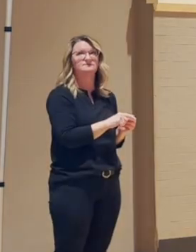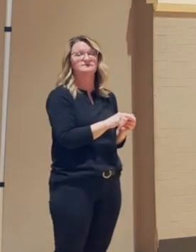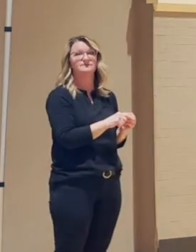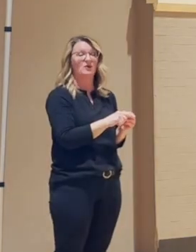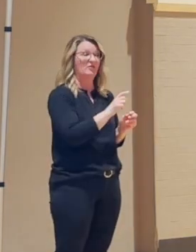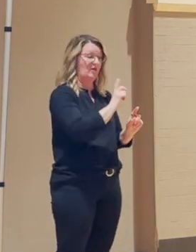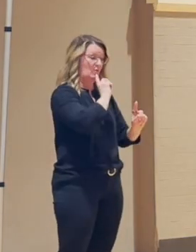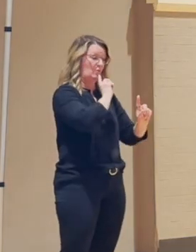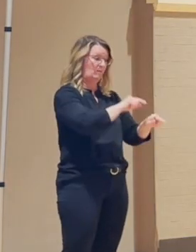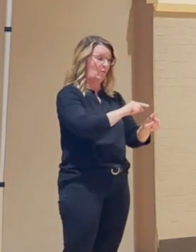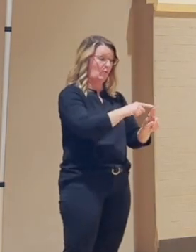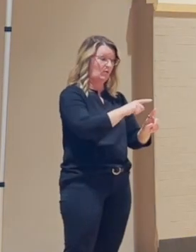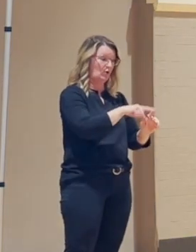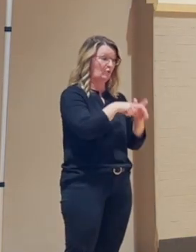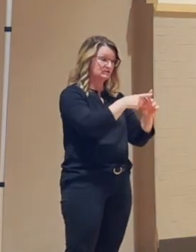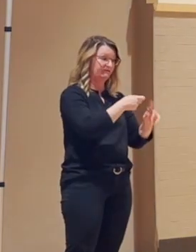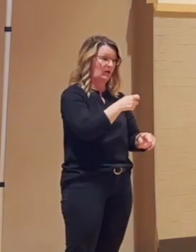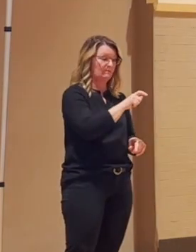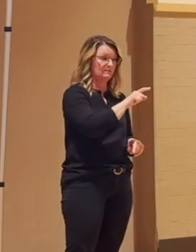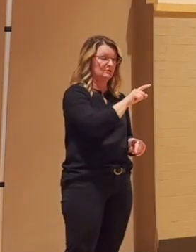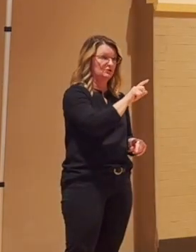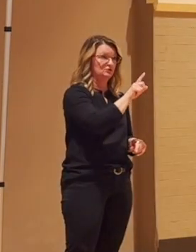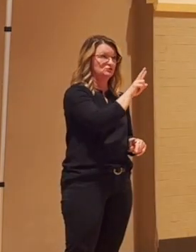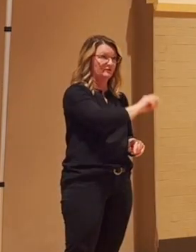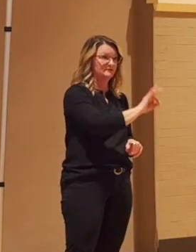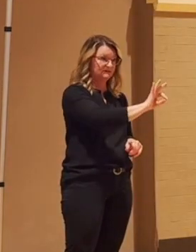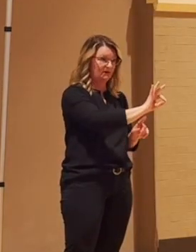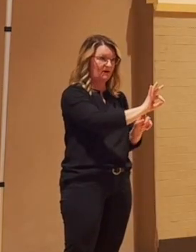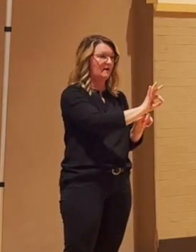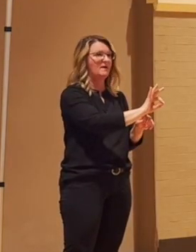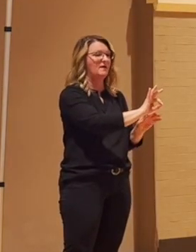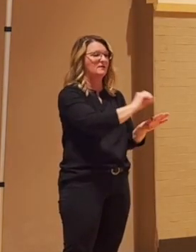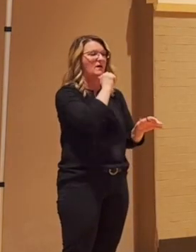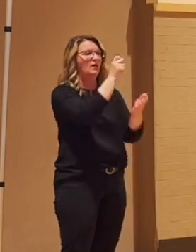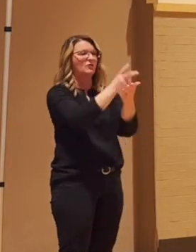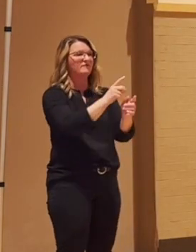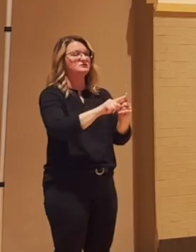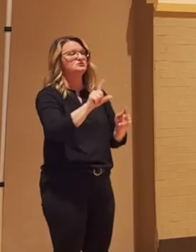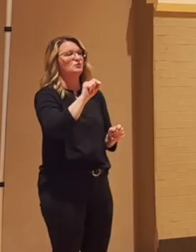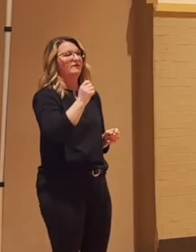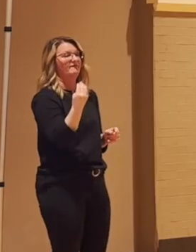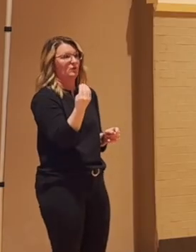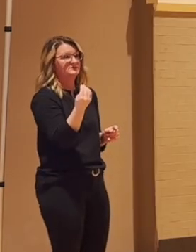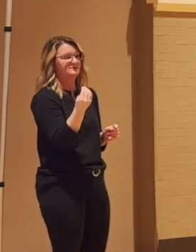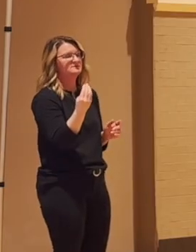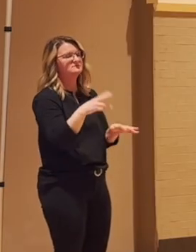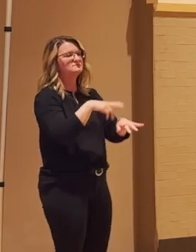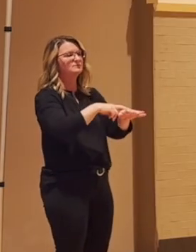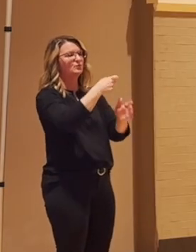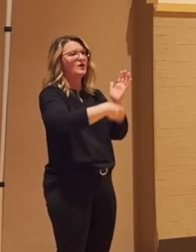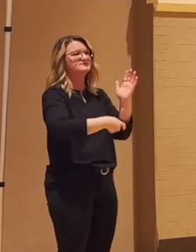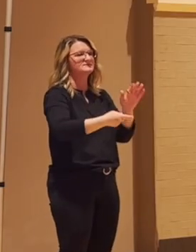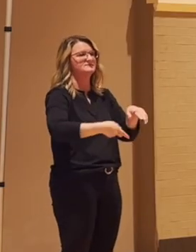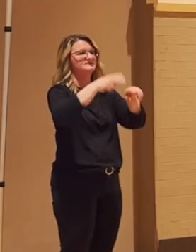the report was originally from 2009, and then we didn't get it approved till 2014, of course, prices had changed,